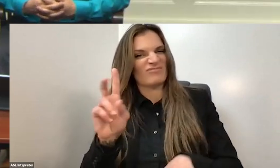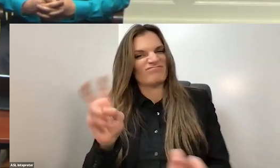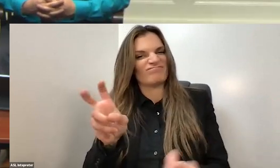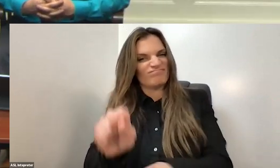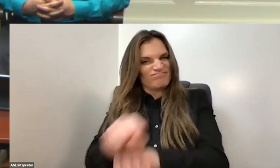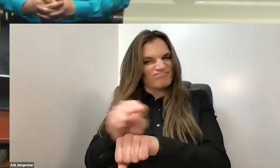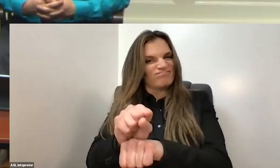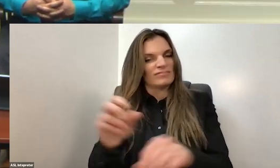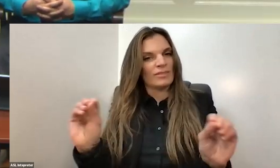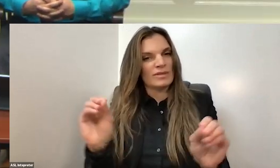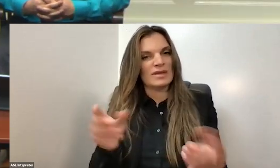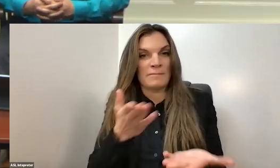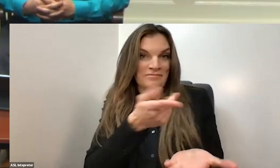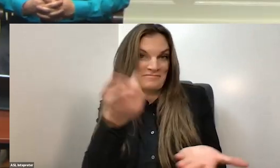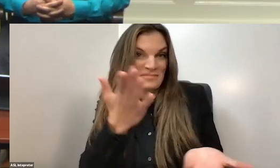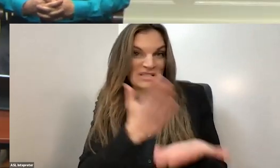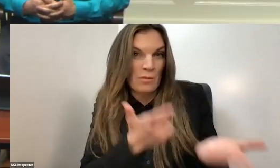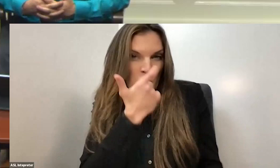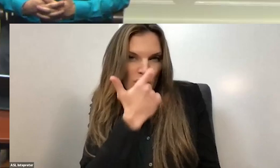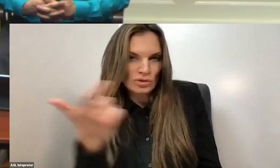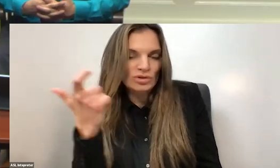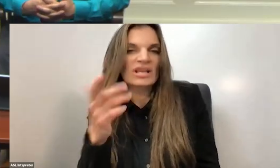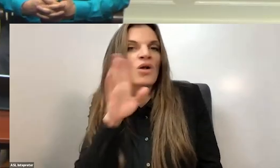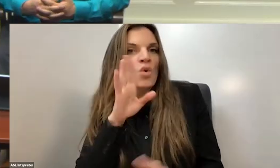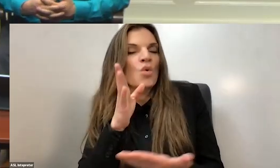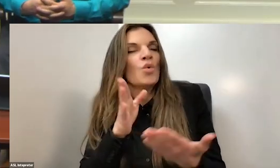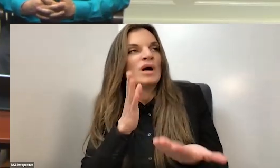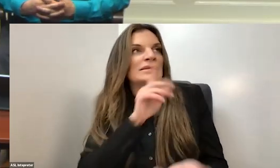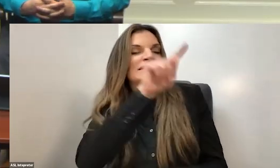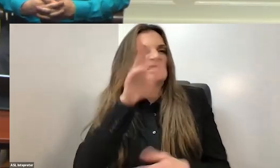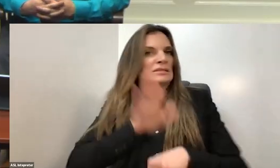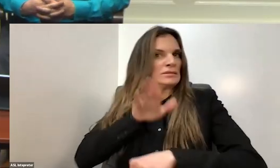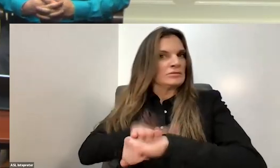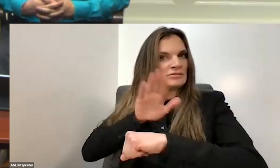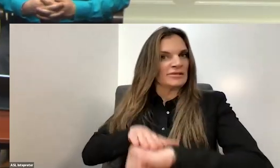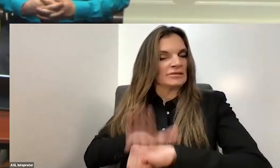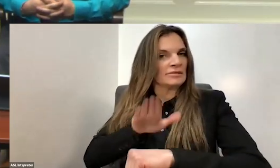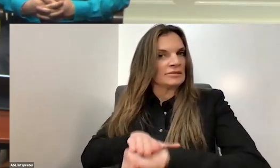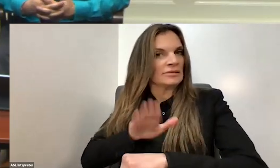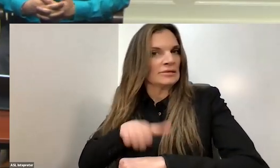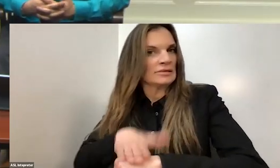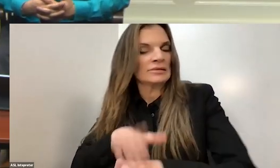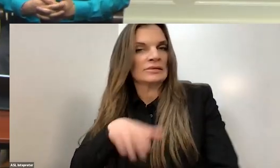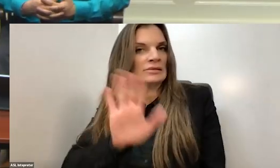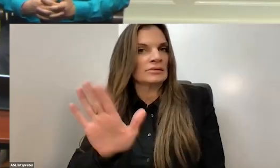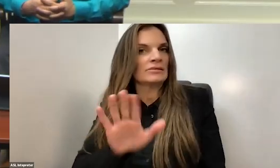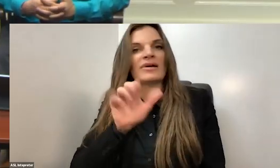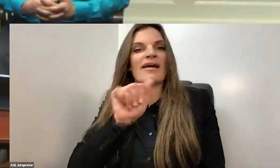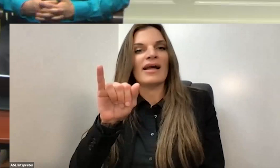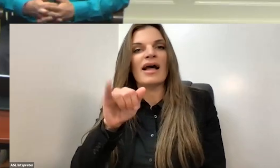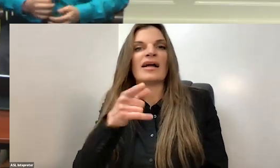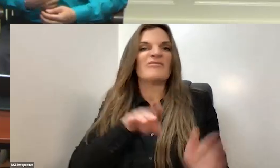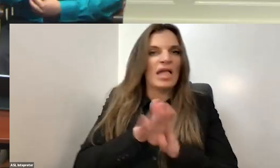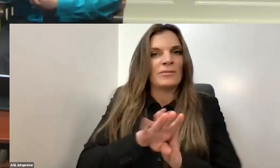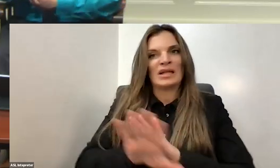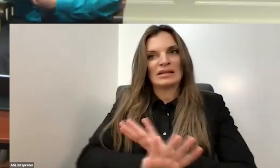anyone's following, the people are also cautioning about AI and people going a little out of control with developing this and that